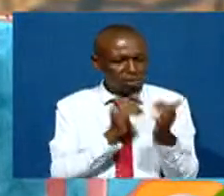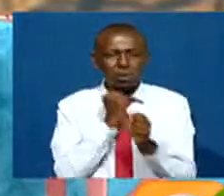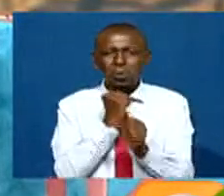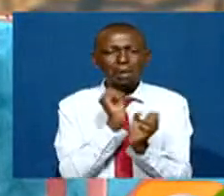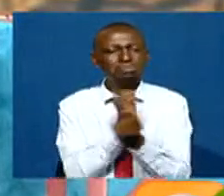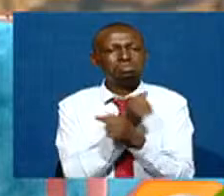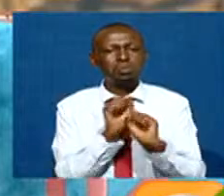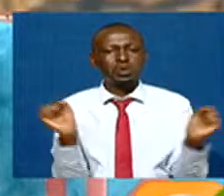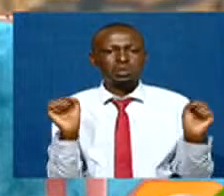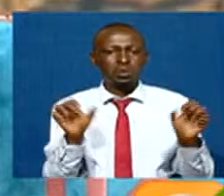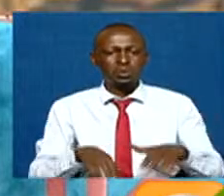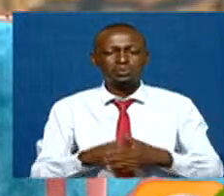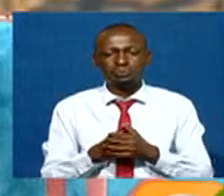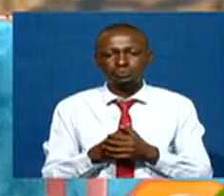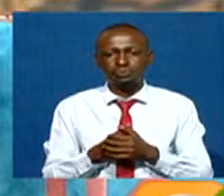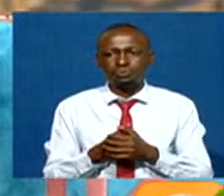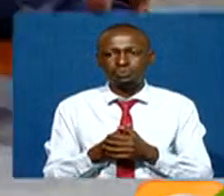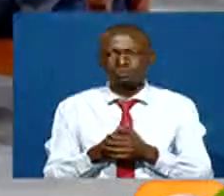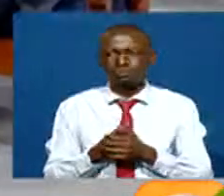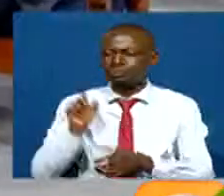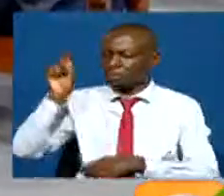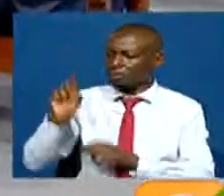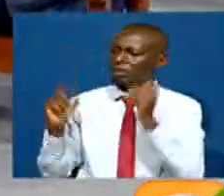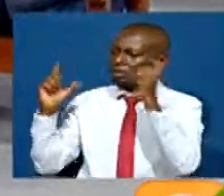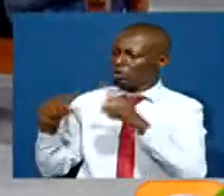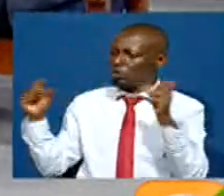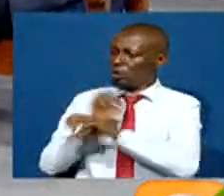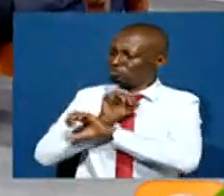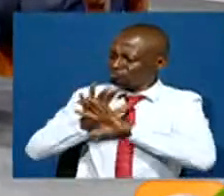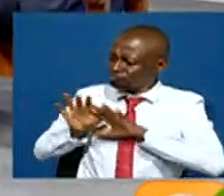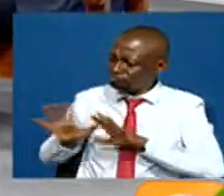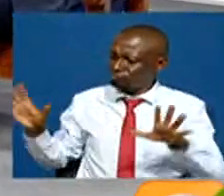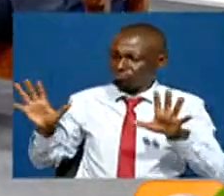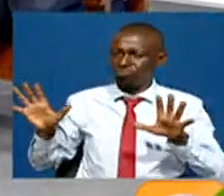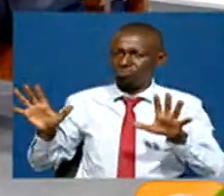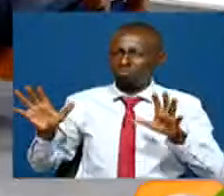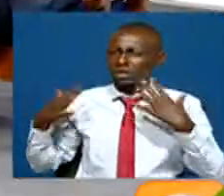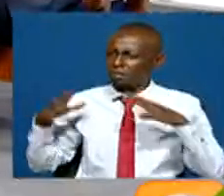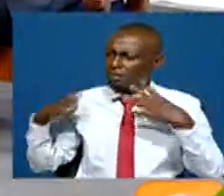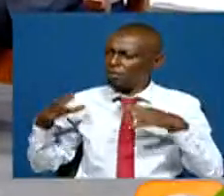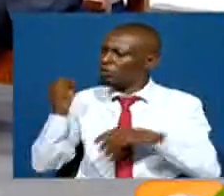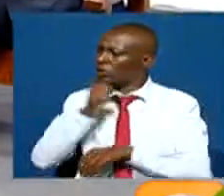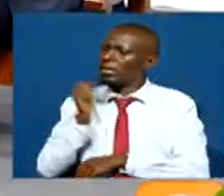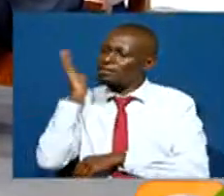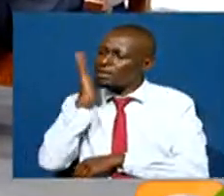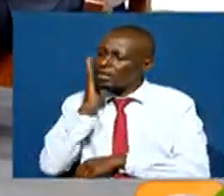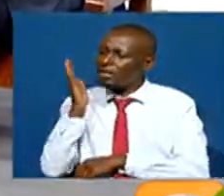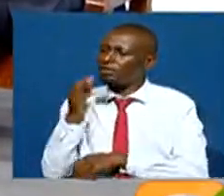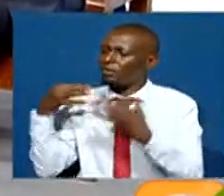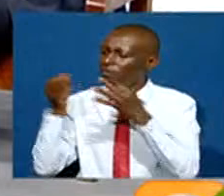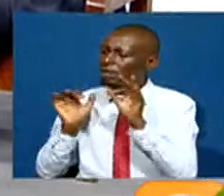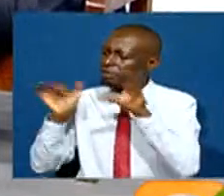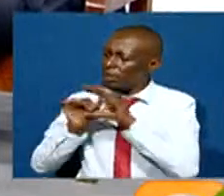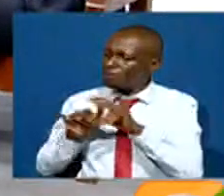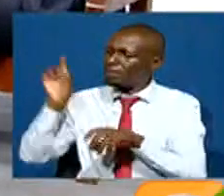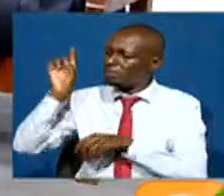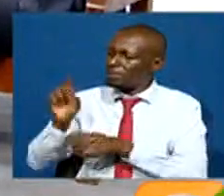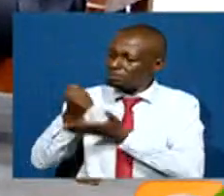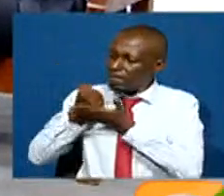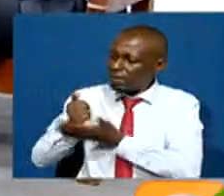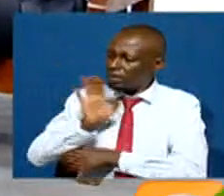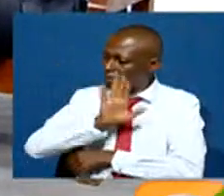load. So the word has to spread. I mean, people... Absolutely. If people have grandmothers or if people have relatives, they have to help